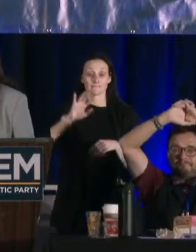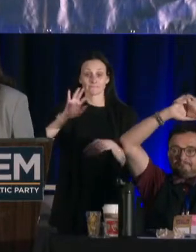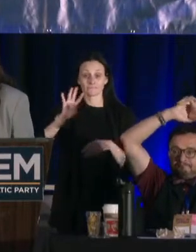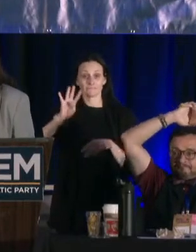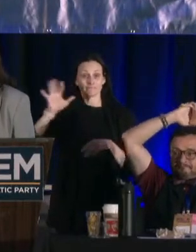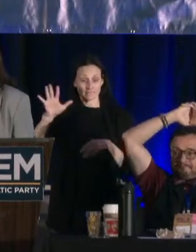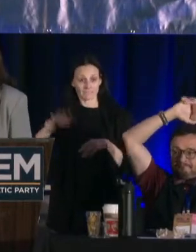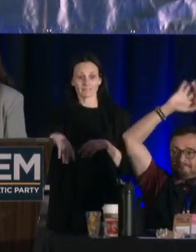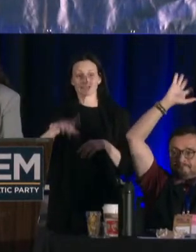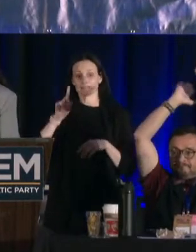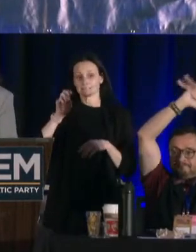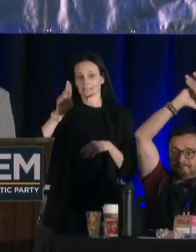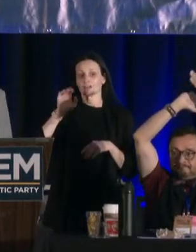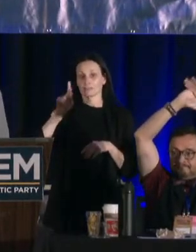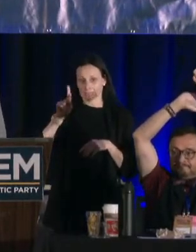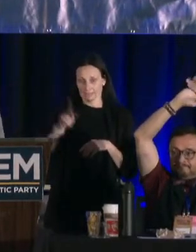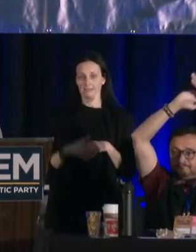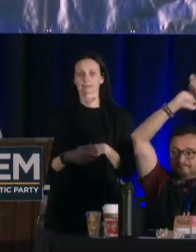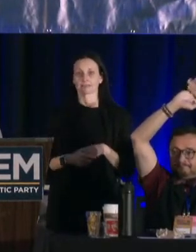45th, Derek Tran.